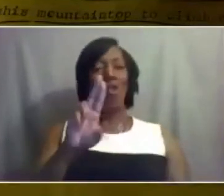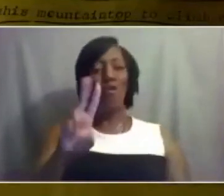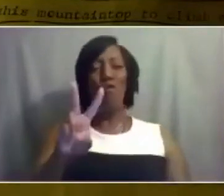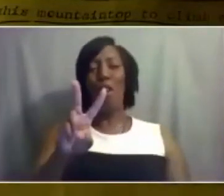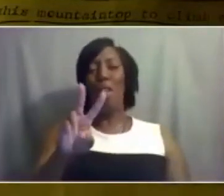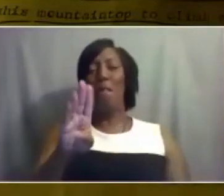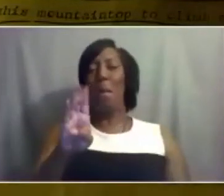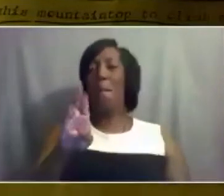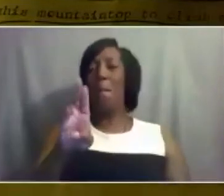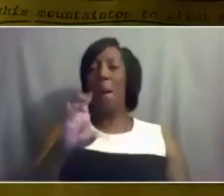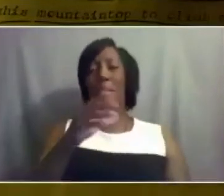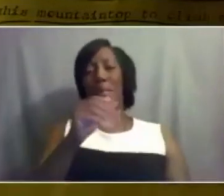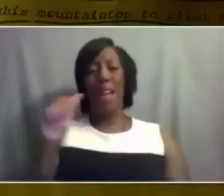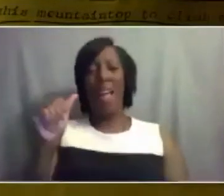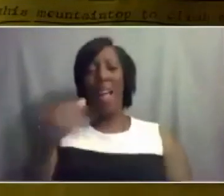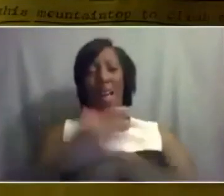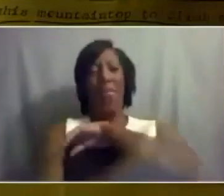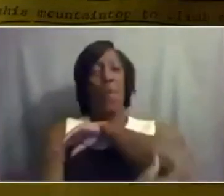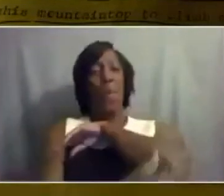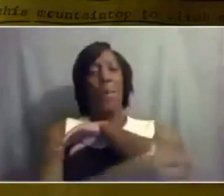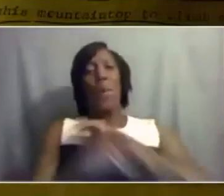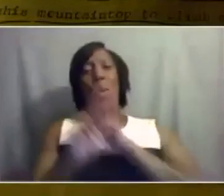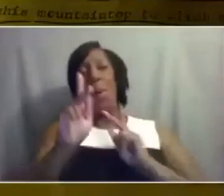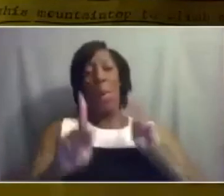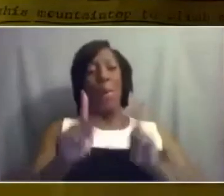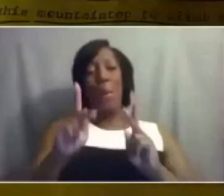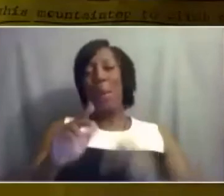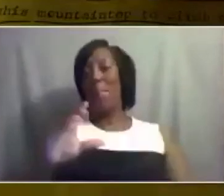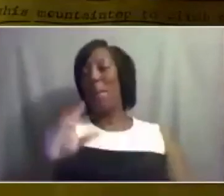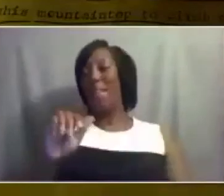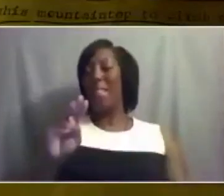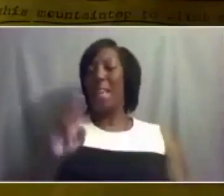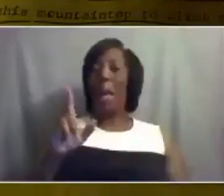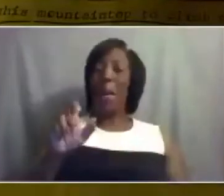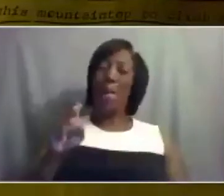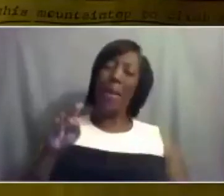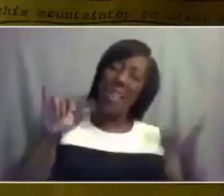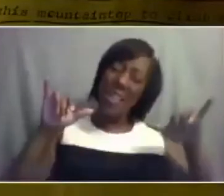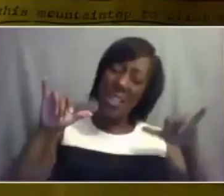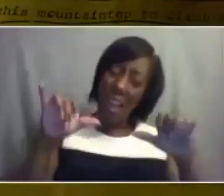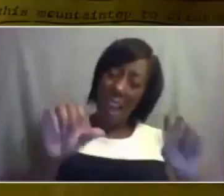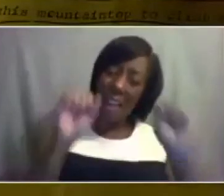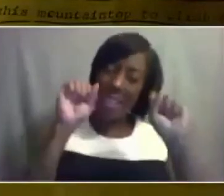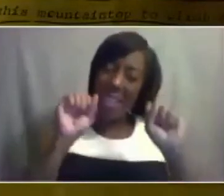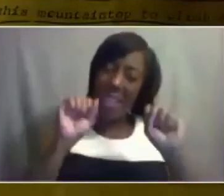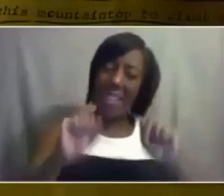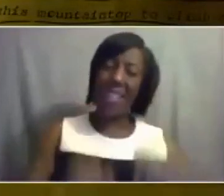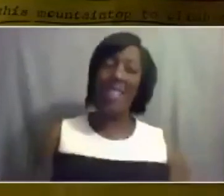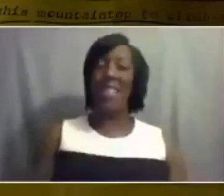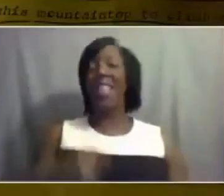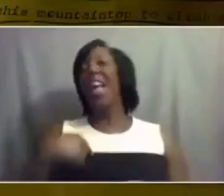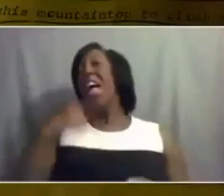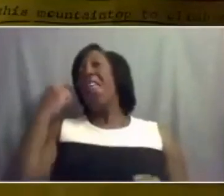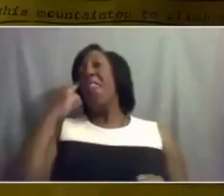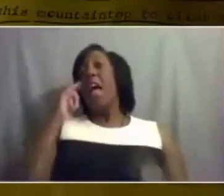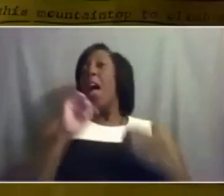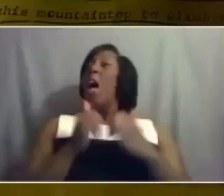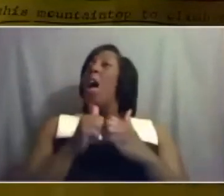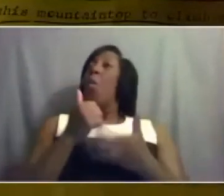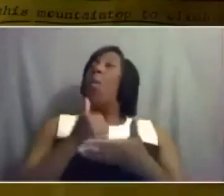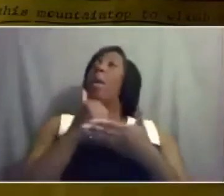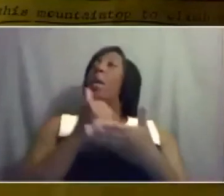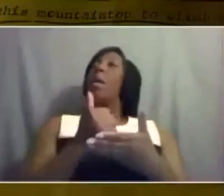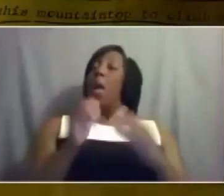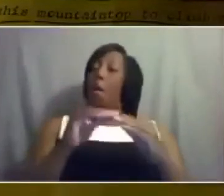Campaign, most definitely. I think the ways that we can highlight and bring to the consciousness of our young people, our communities,